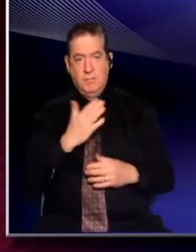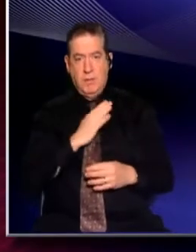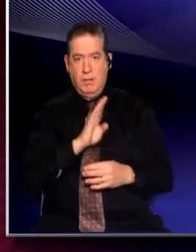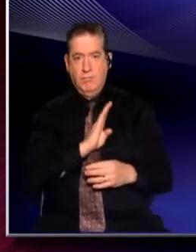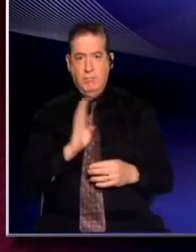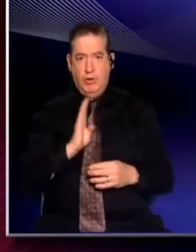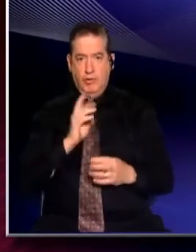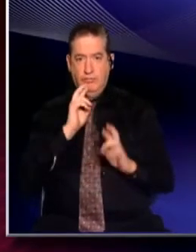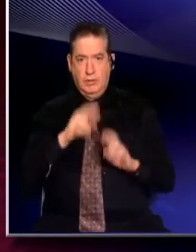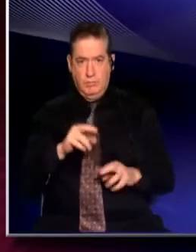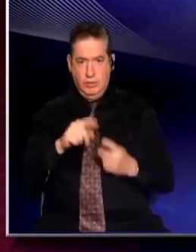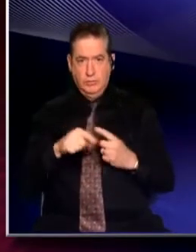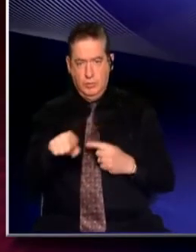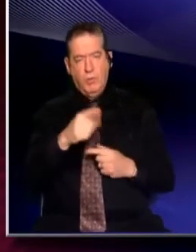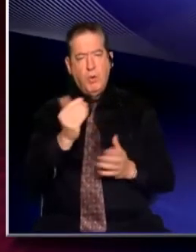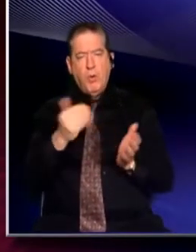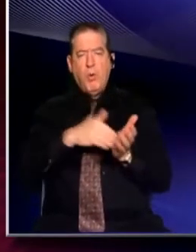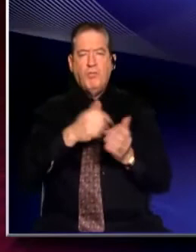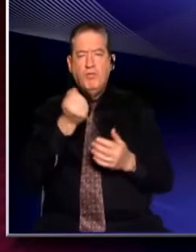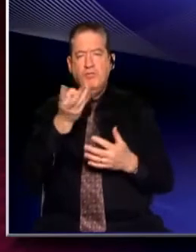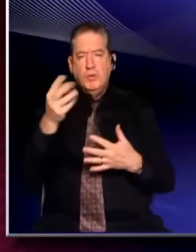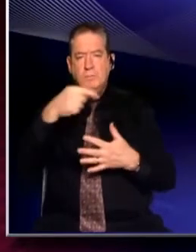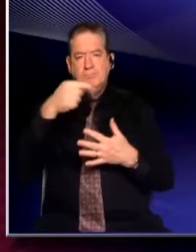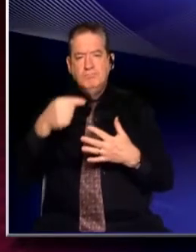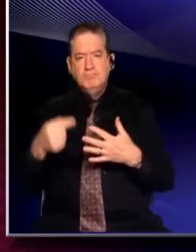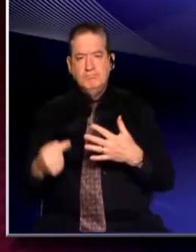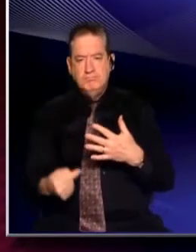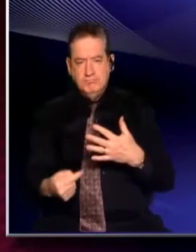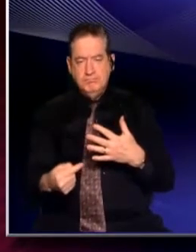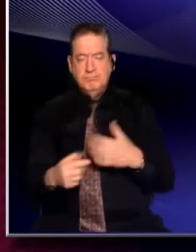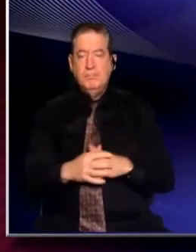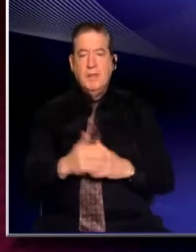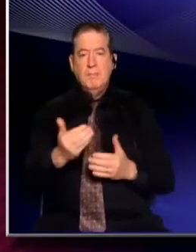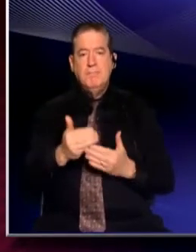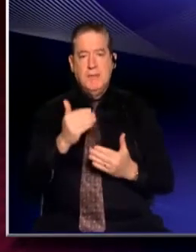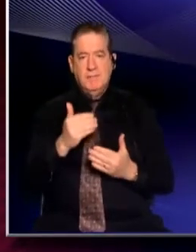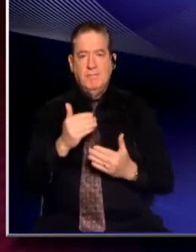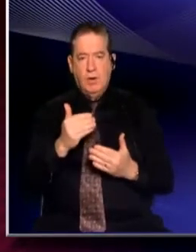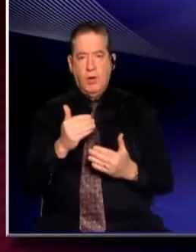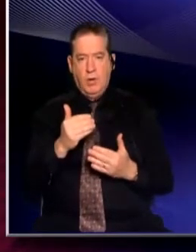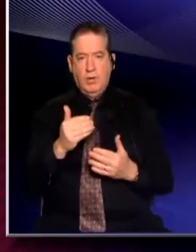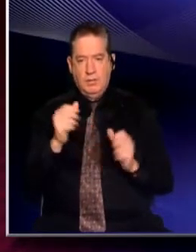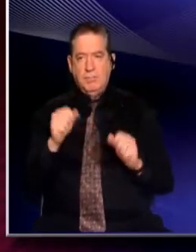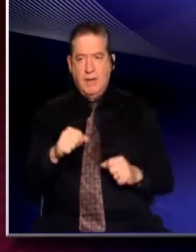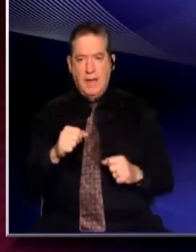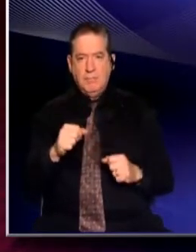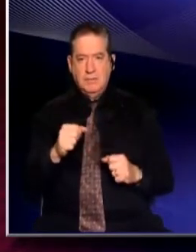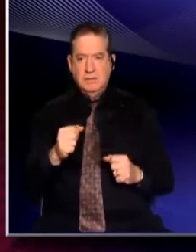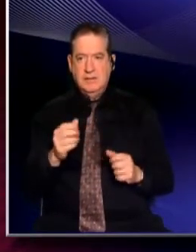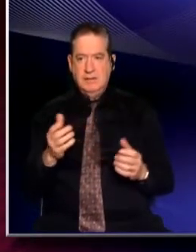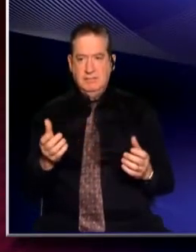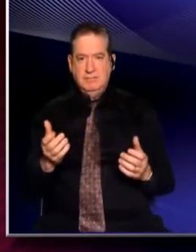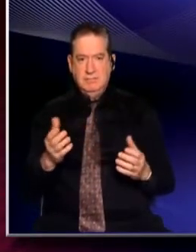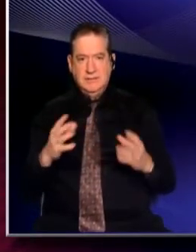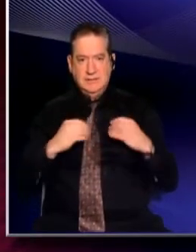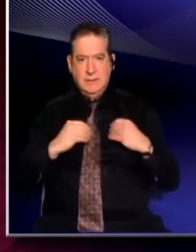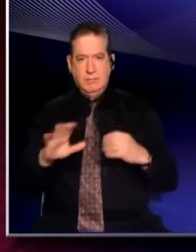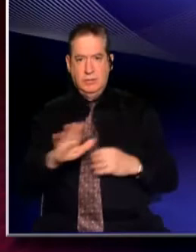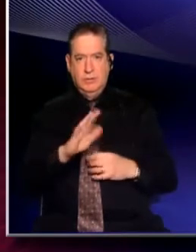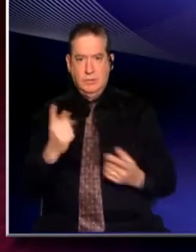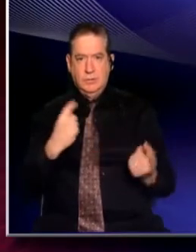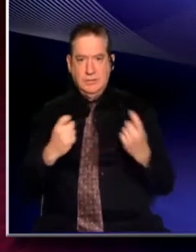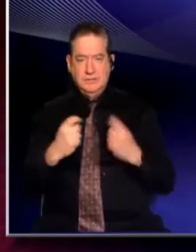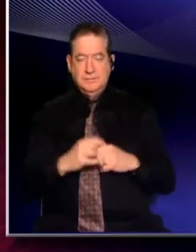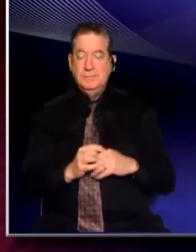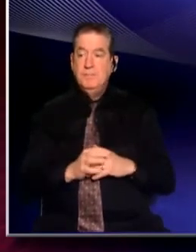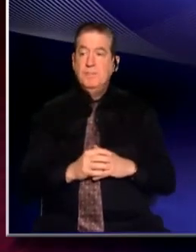you, and I'd like to go over just a couple of highlights before being available to entertain any questions that you may have.